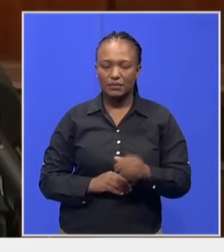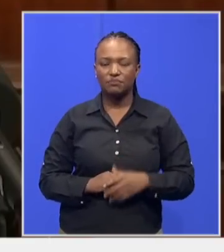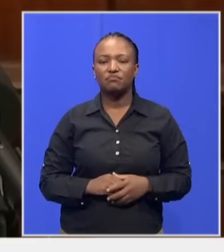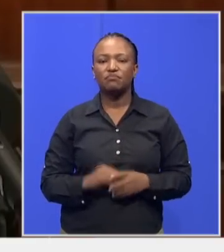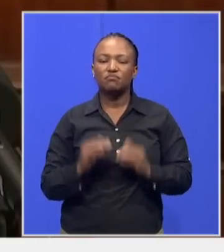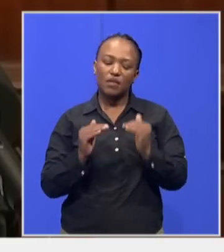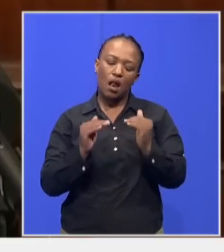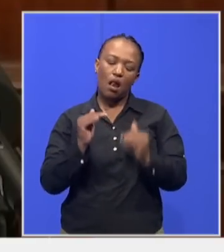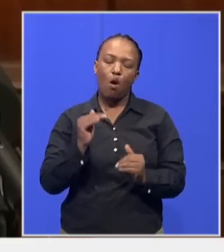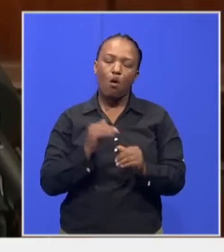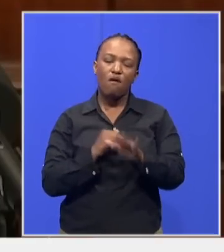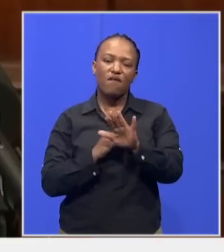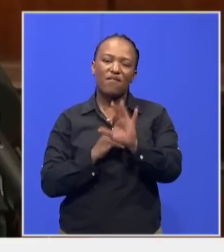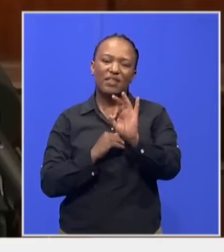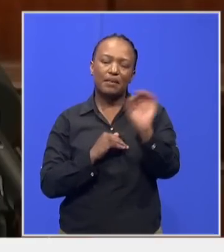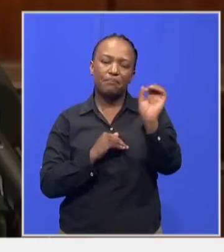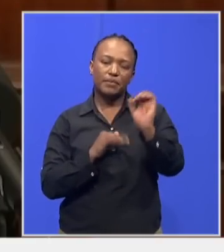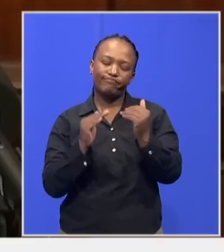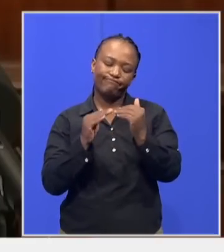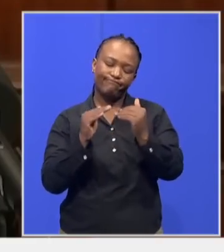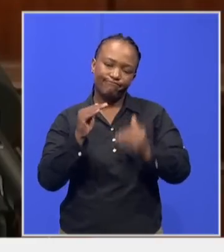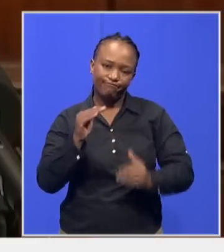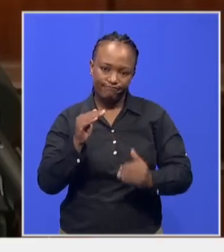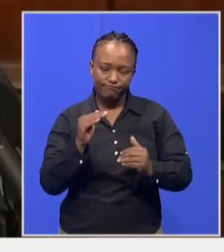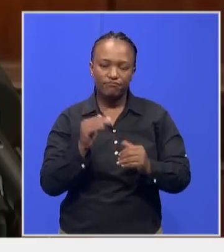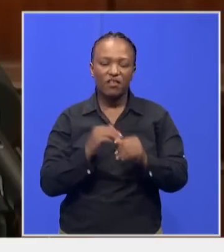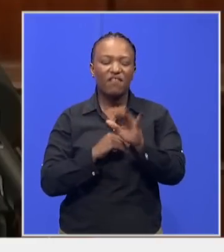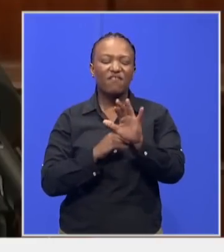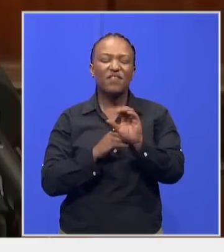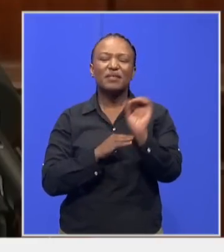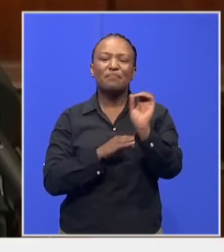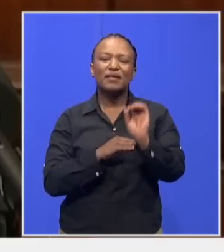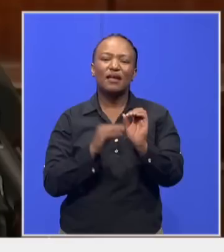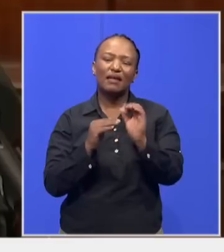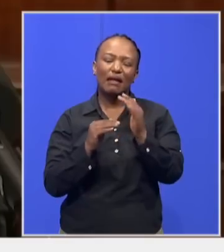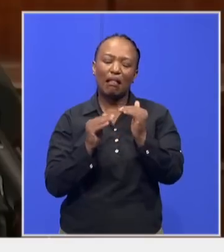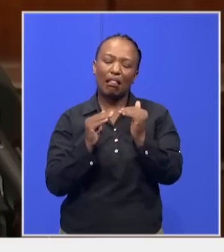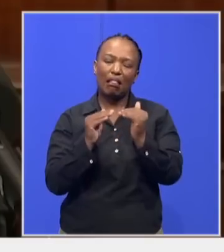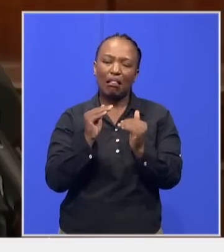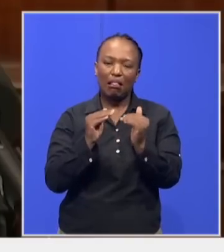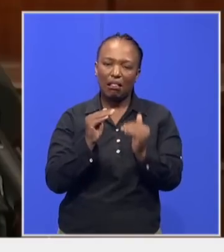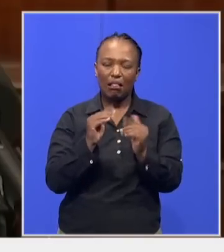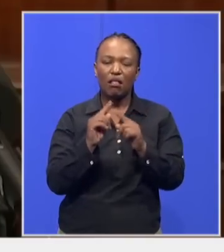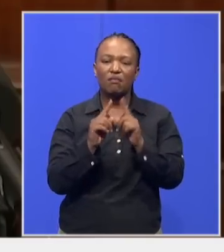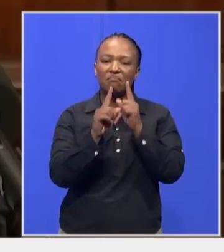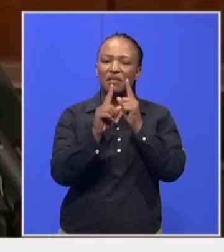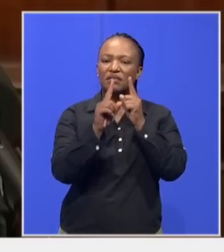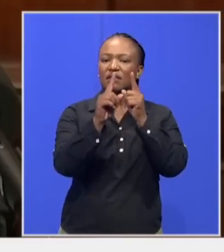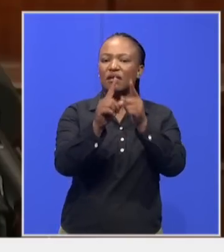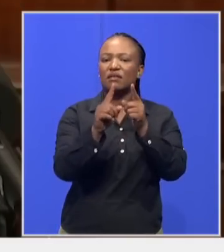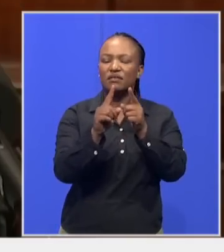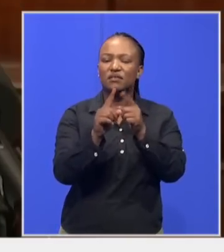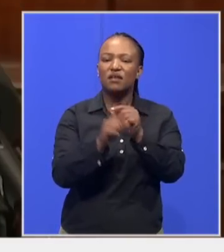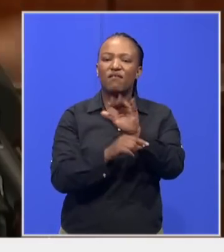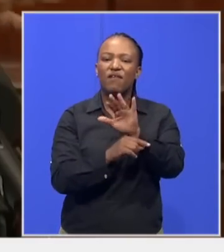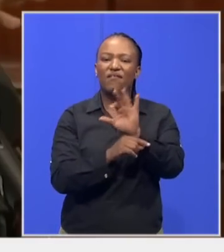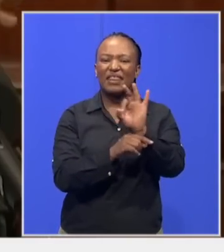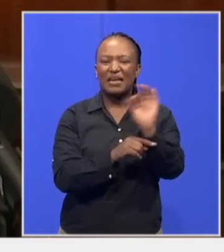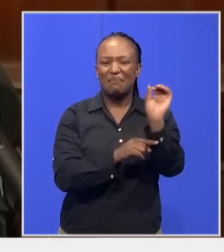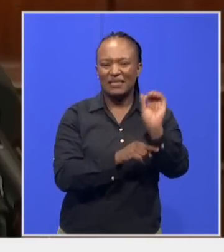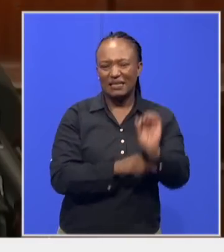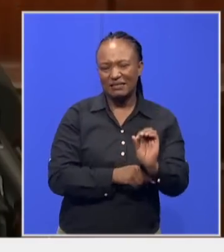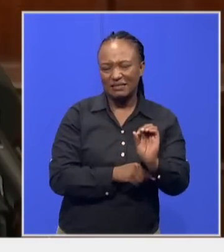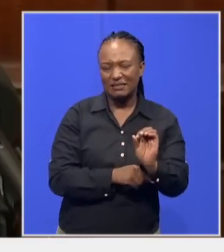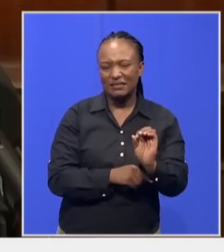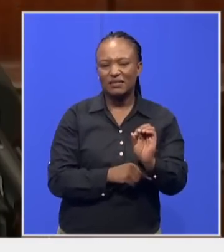of 53, dipping below 50%, although their targets will be the average target at 53. You can see there's